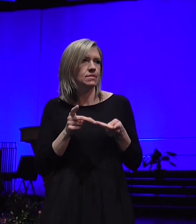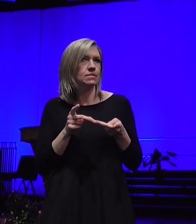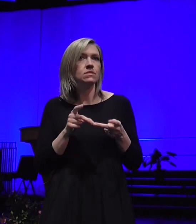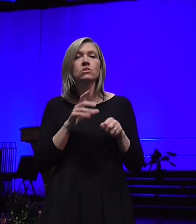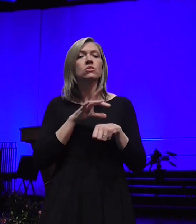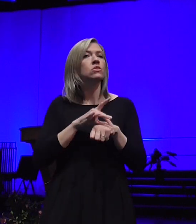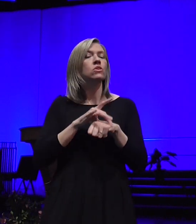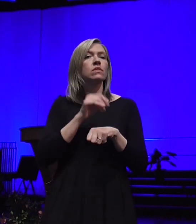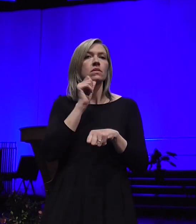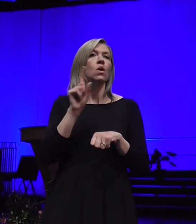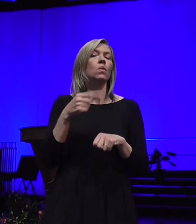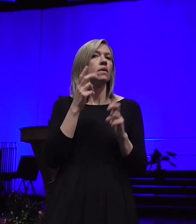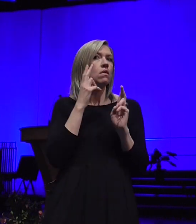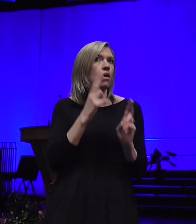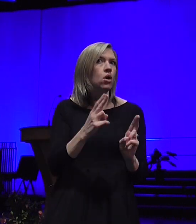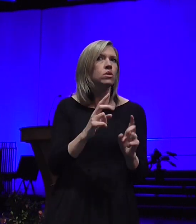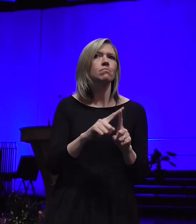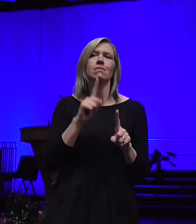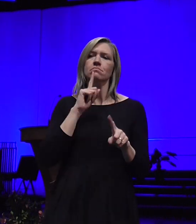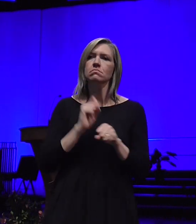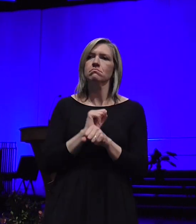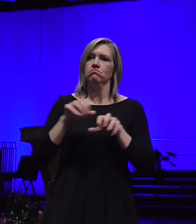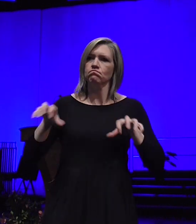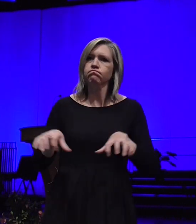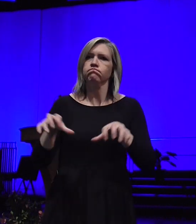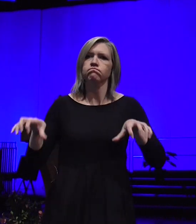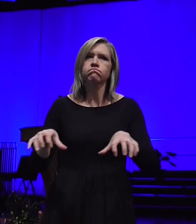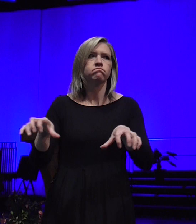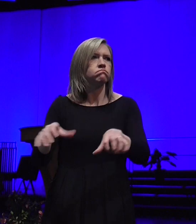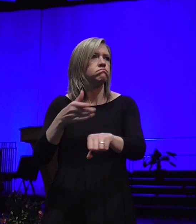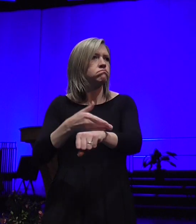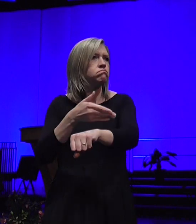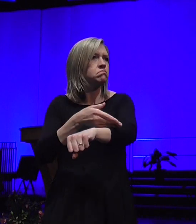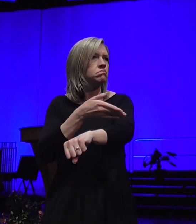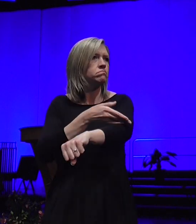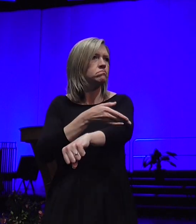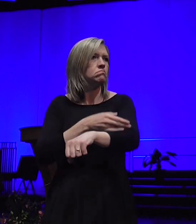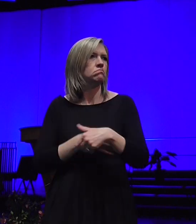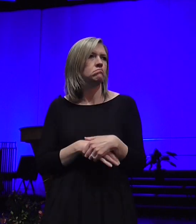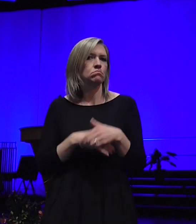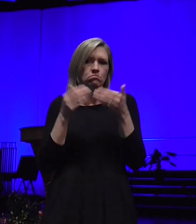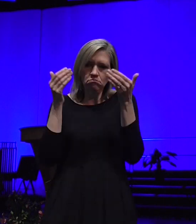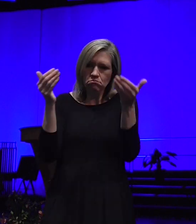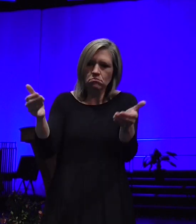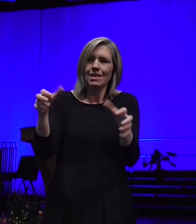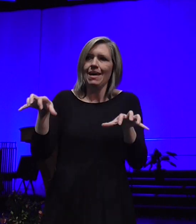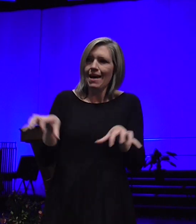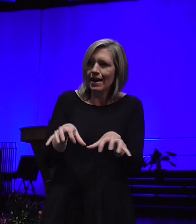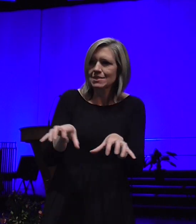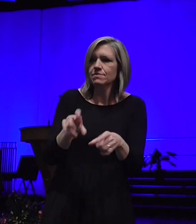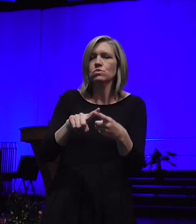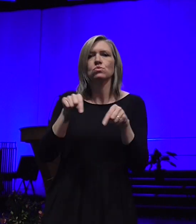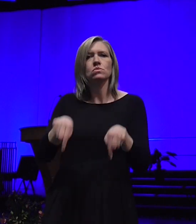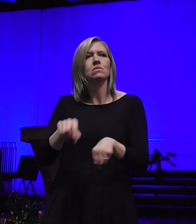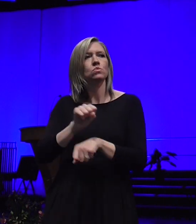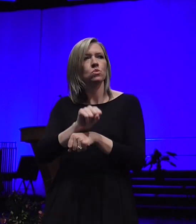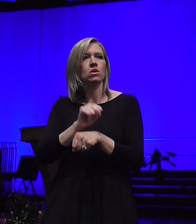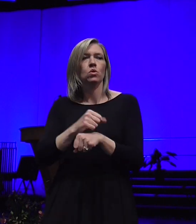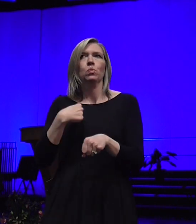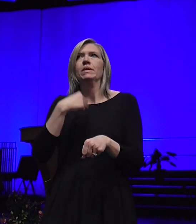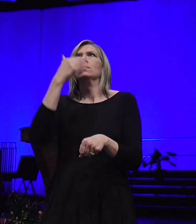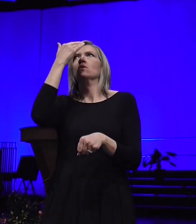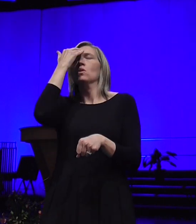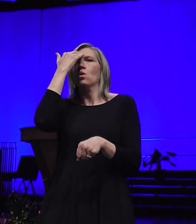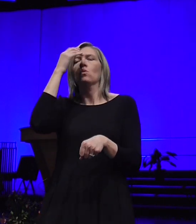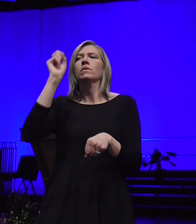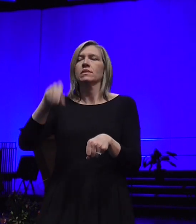not only honored, but where we're active, moving forward. We're active moving forward to do this work that we know needs to be